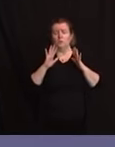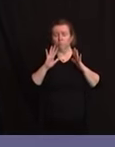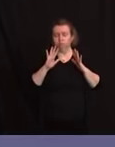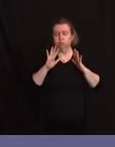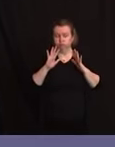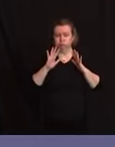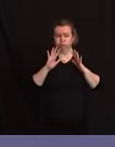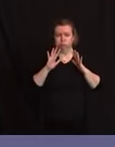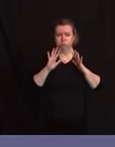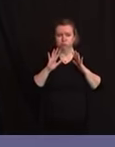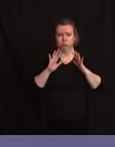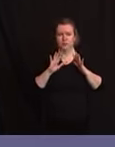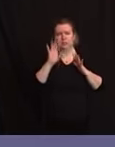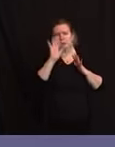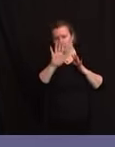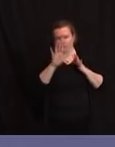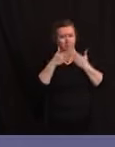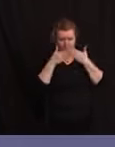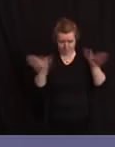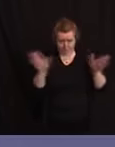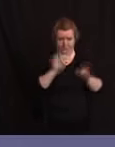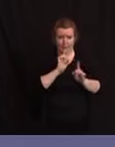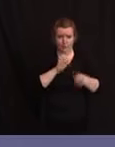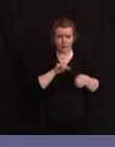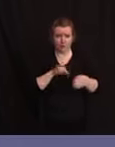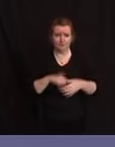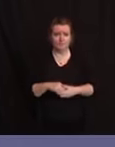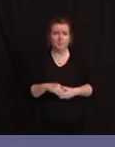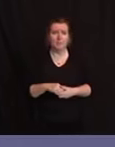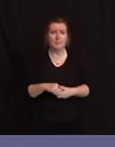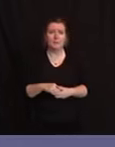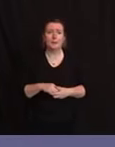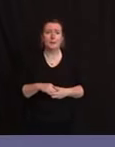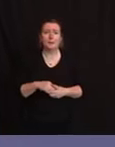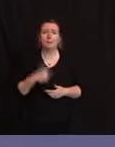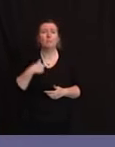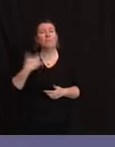broad answers. We long ago, I don't know when it was, but long ago,